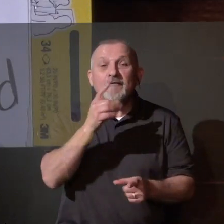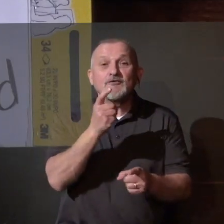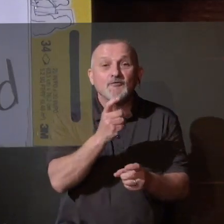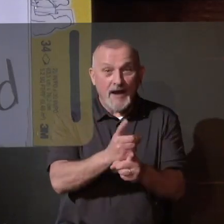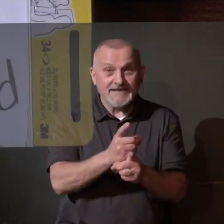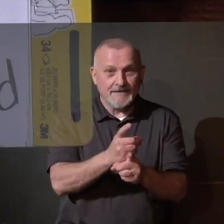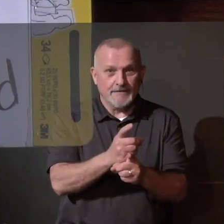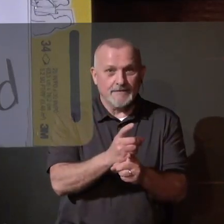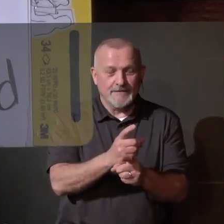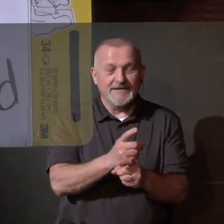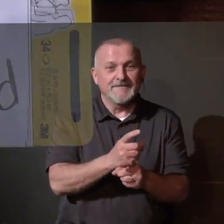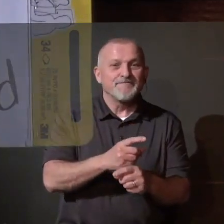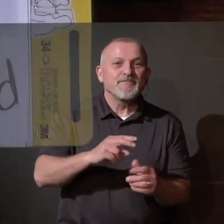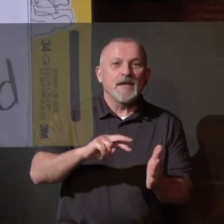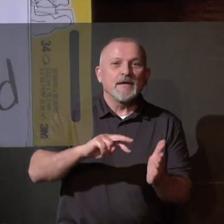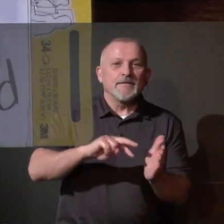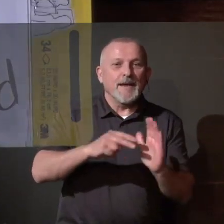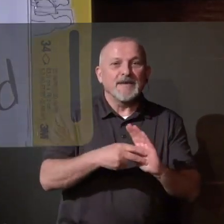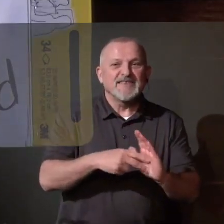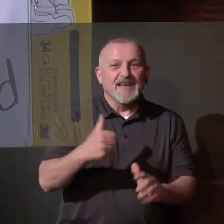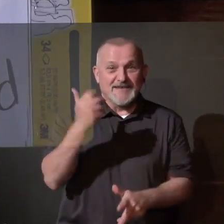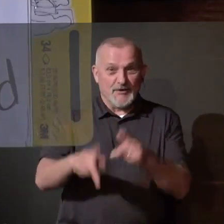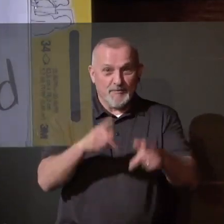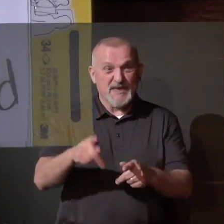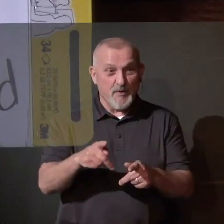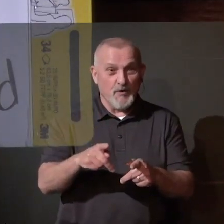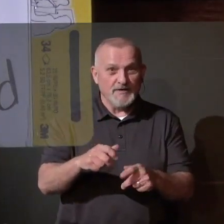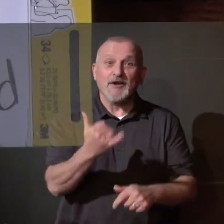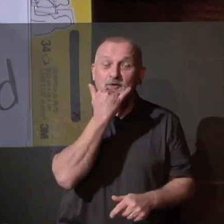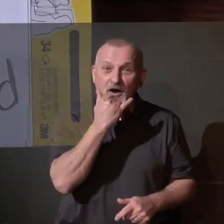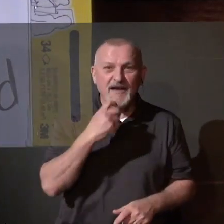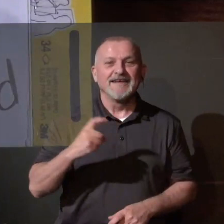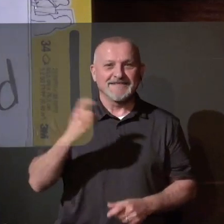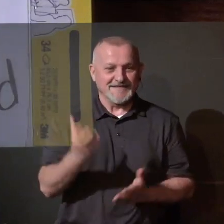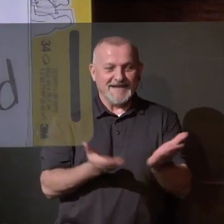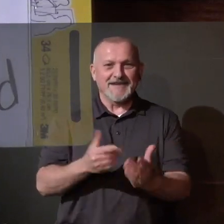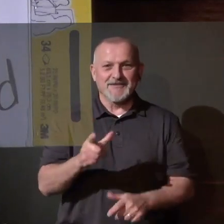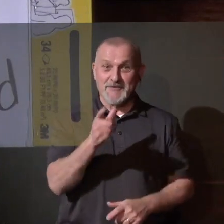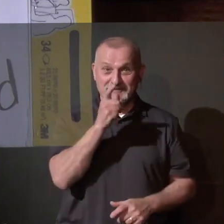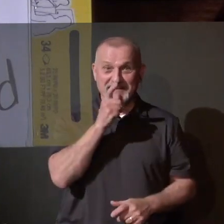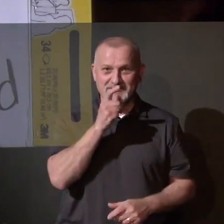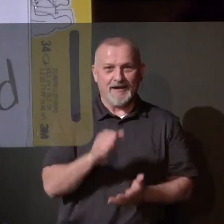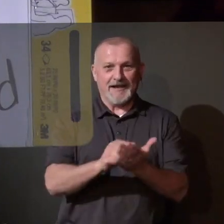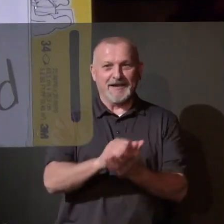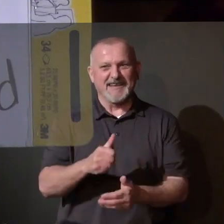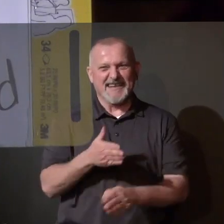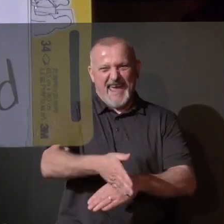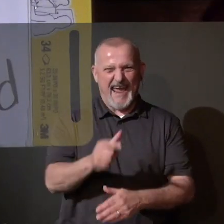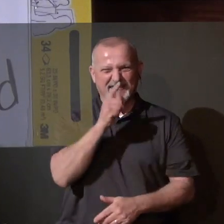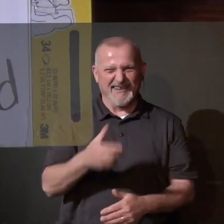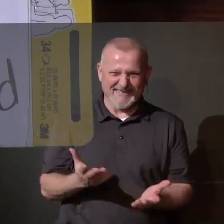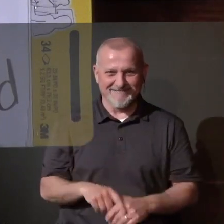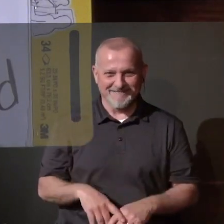Whoever's right, then that means whoever else is in your house has to serve them lunch today and clean up all the lunch mess. Is that the deal? All right, here we go.